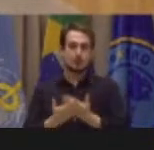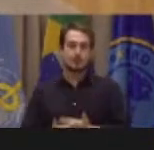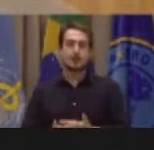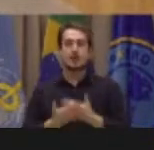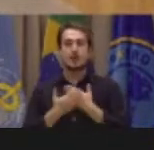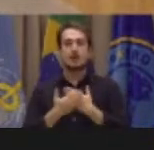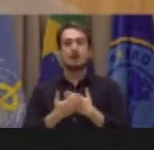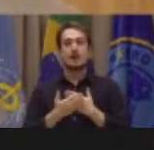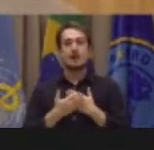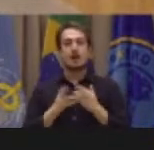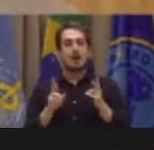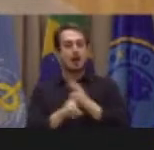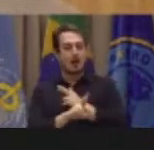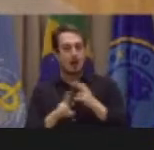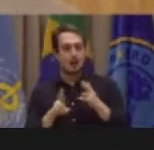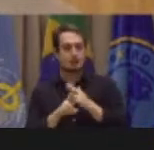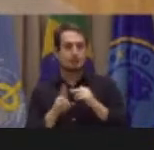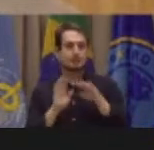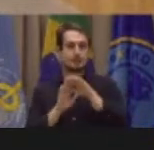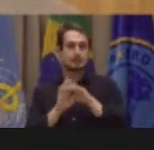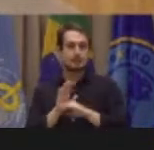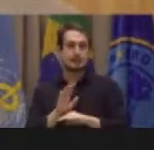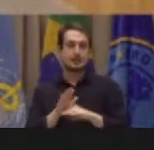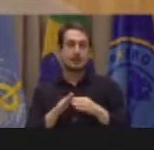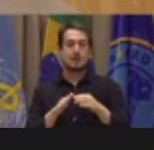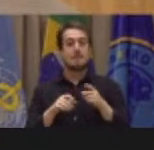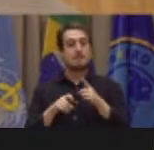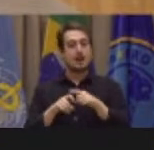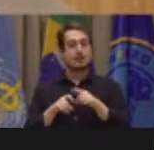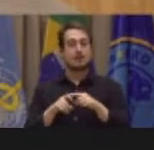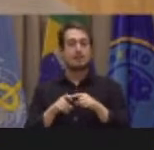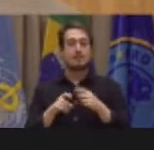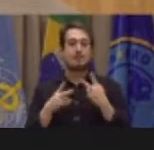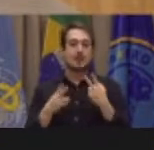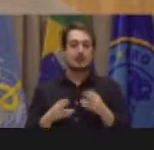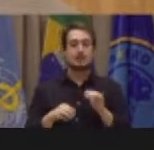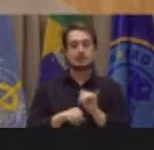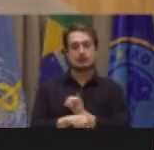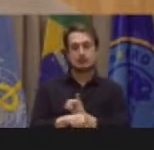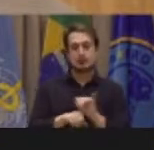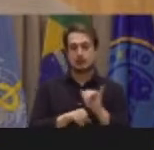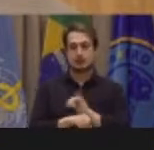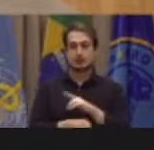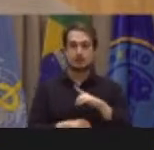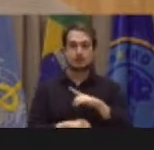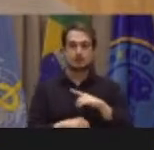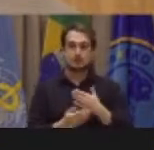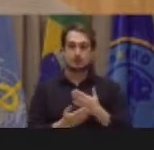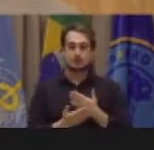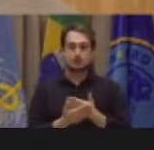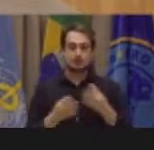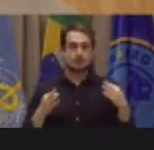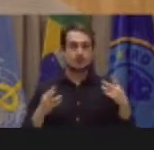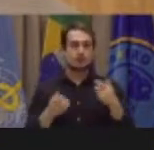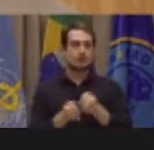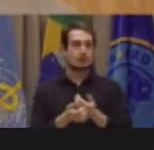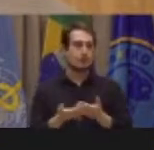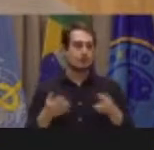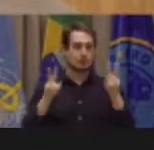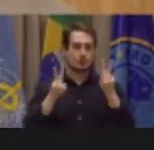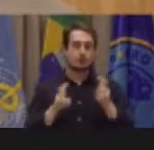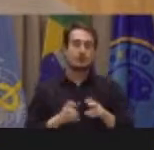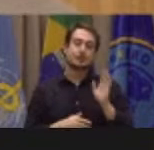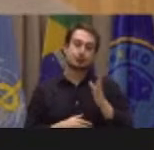the clinical history that are similar, and also we have many other strategies about